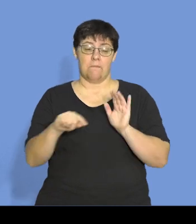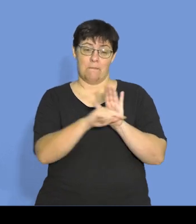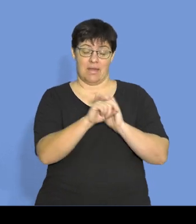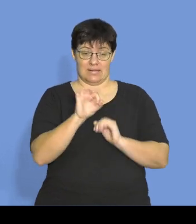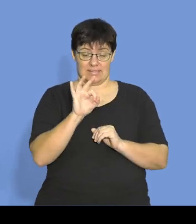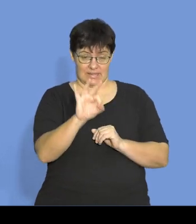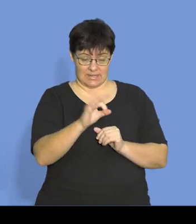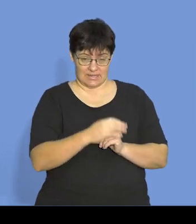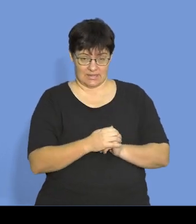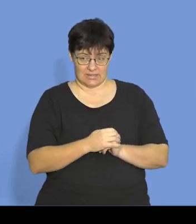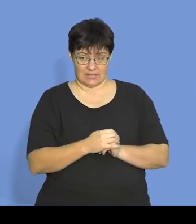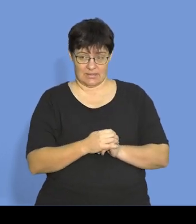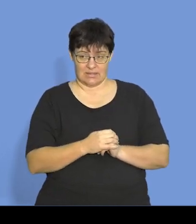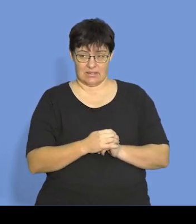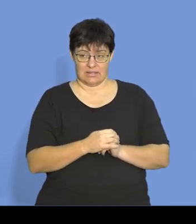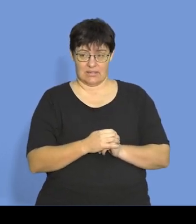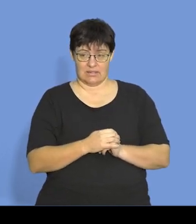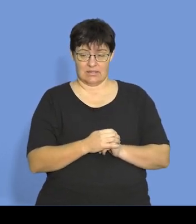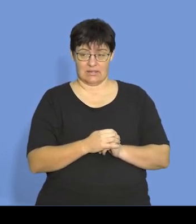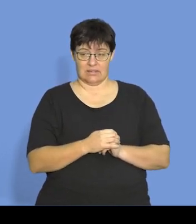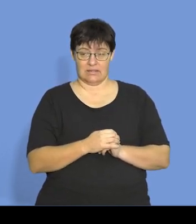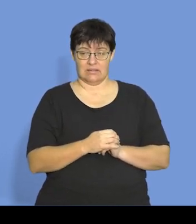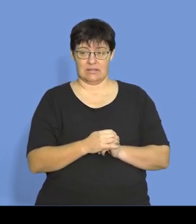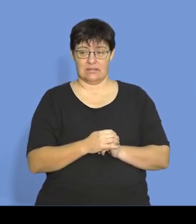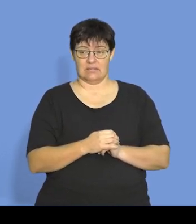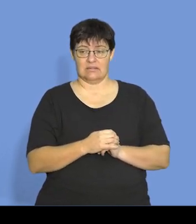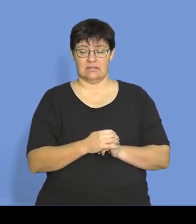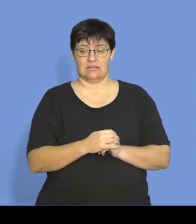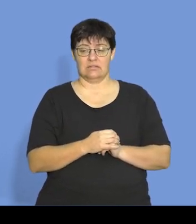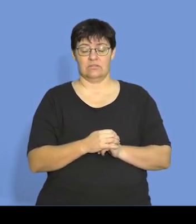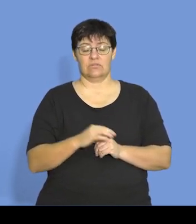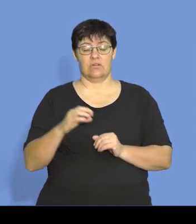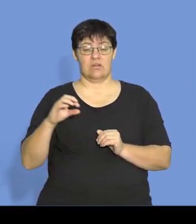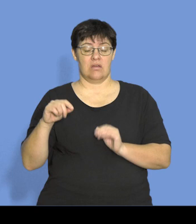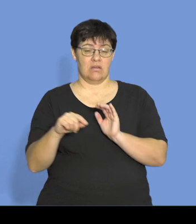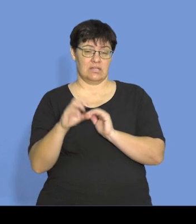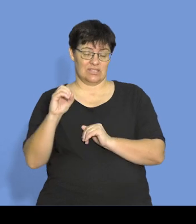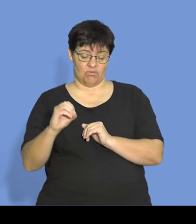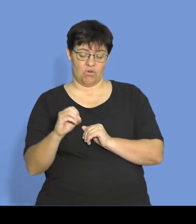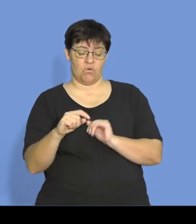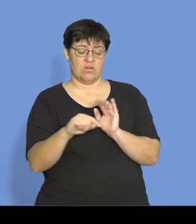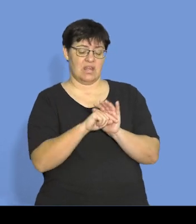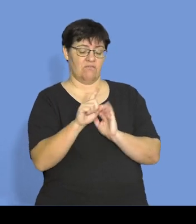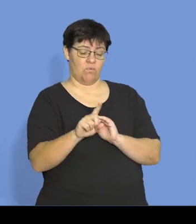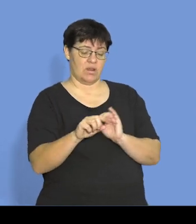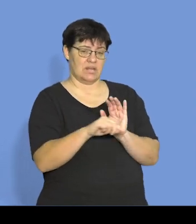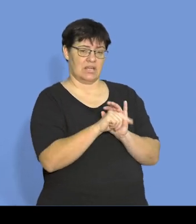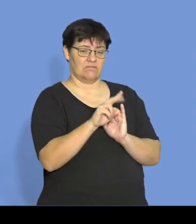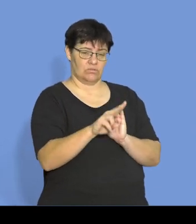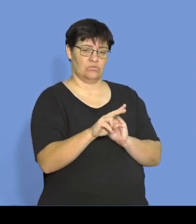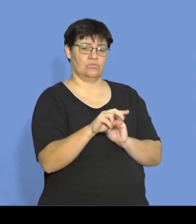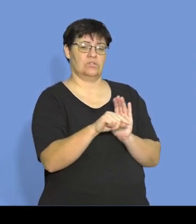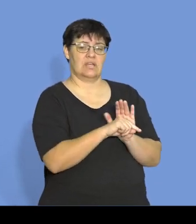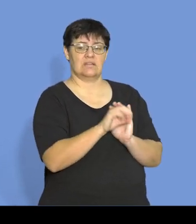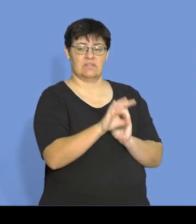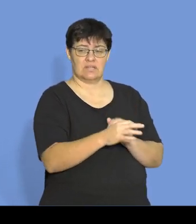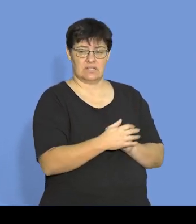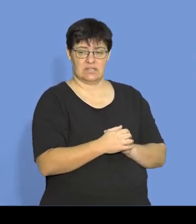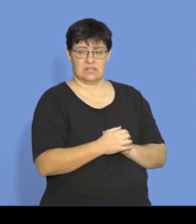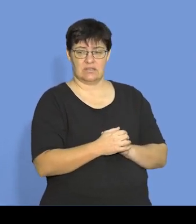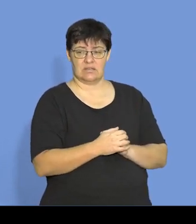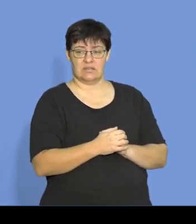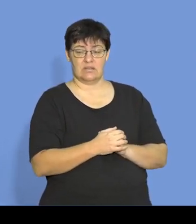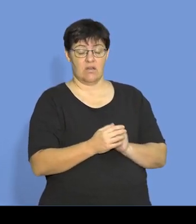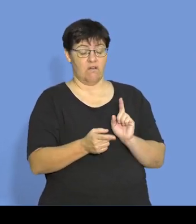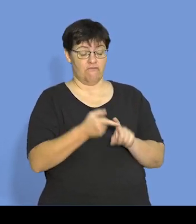will say that's my 0 there, -1, -2, -3. I continue with my number